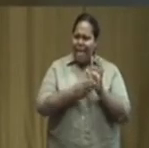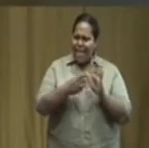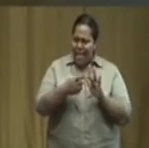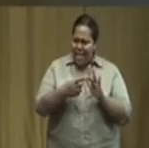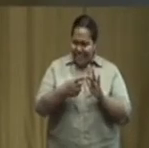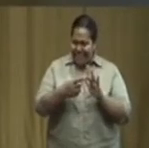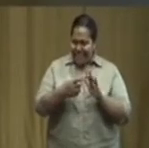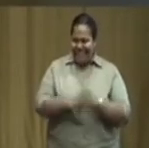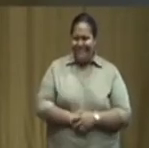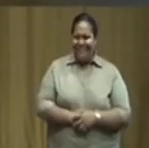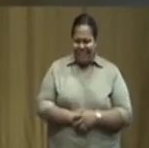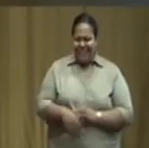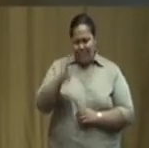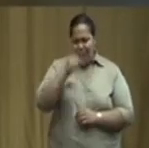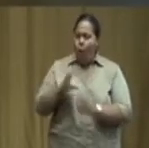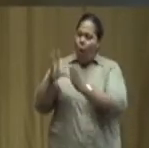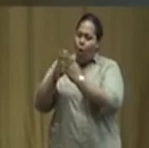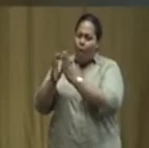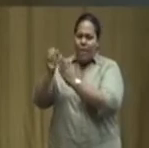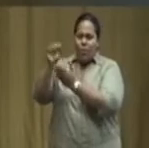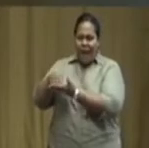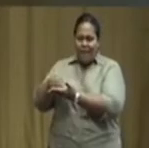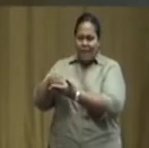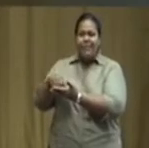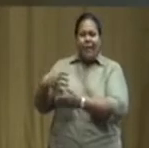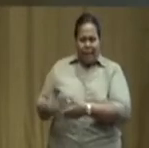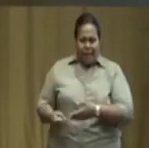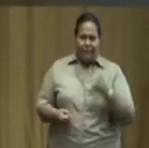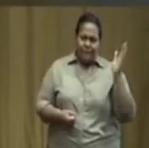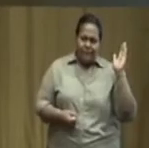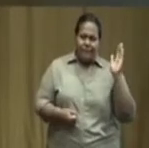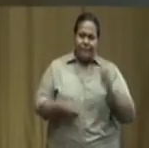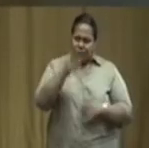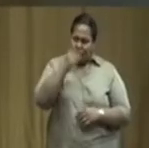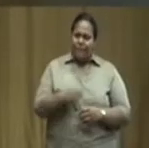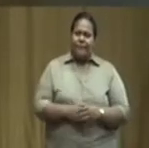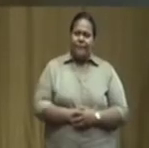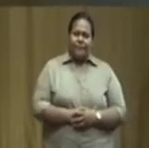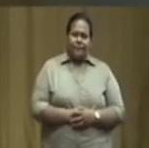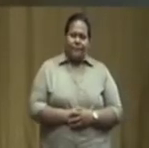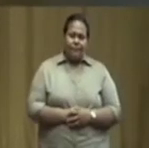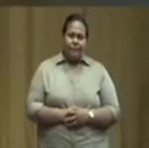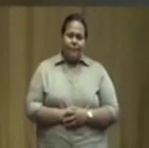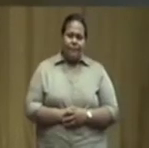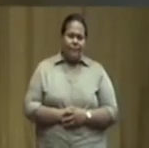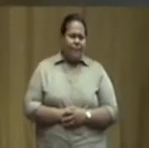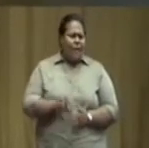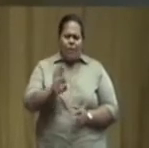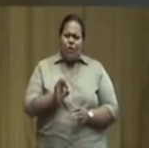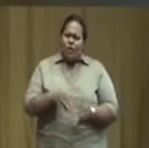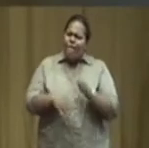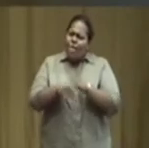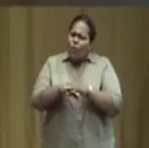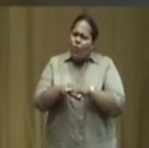there's copyright. And I have to say, I haven't tried to use it to build whole courses, and I still do this the old-fashioned